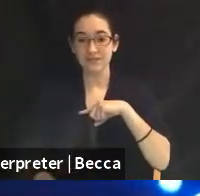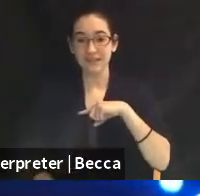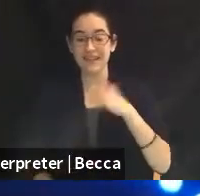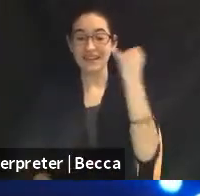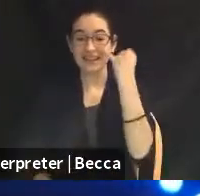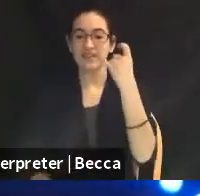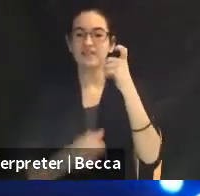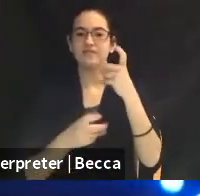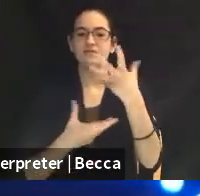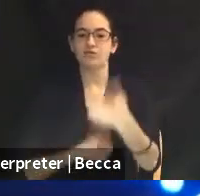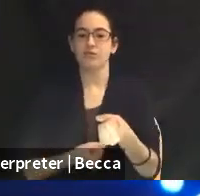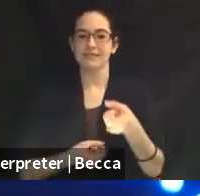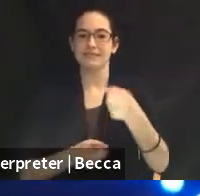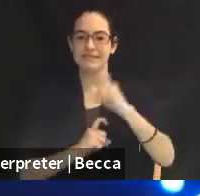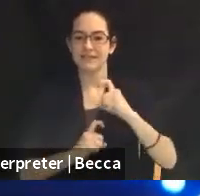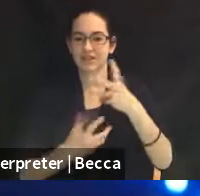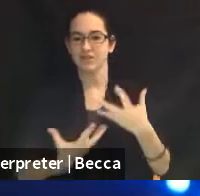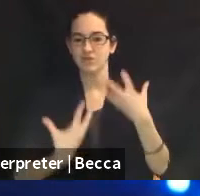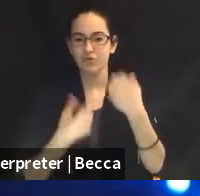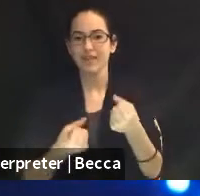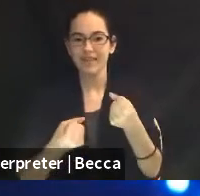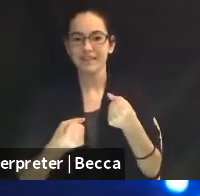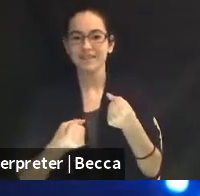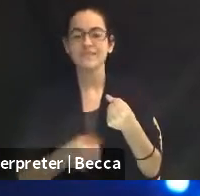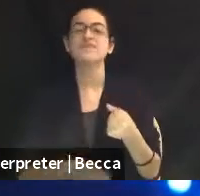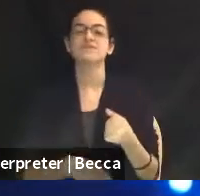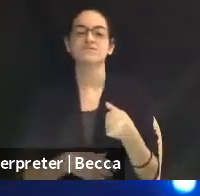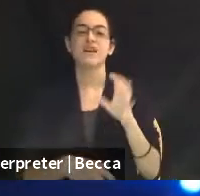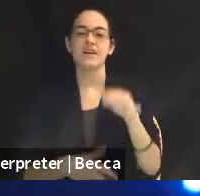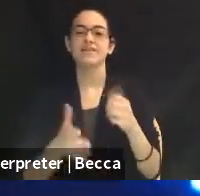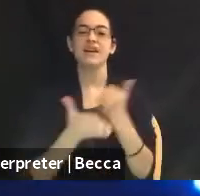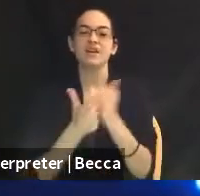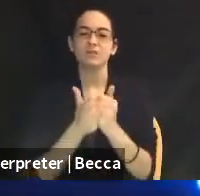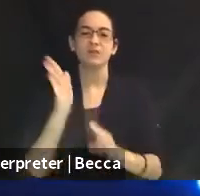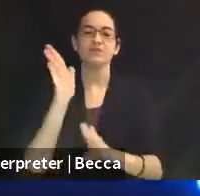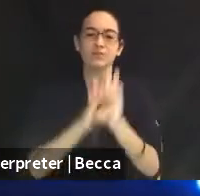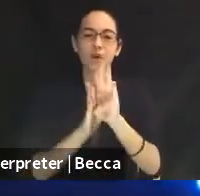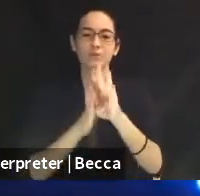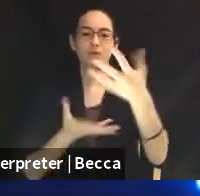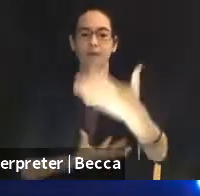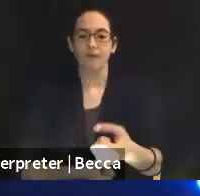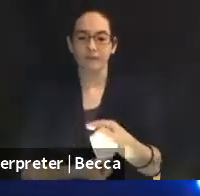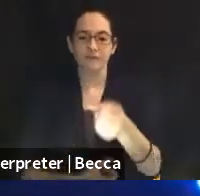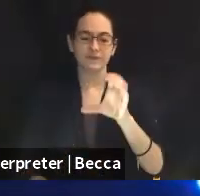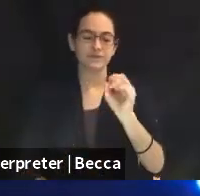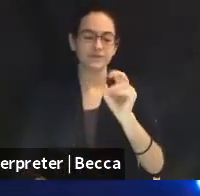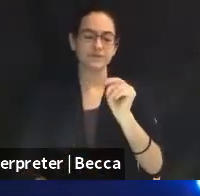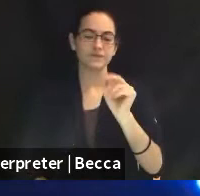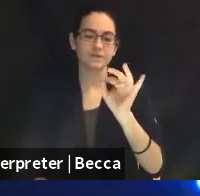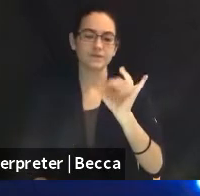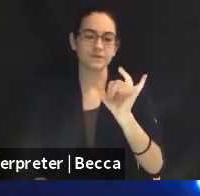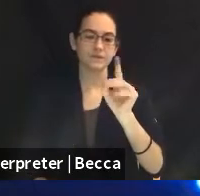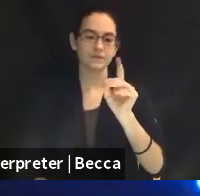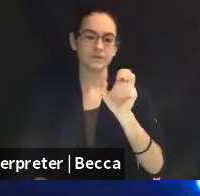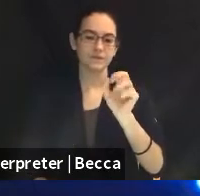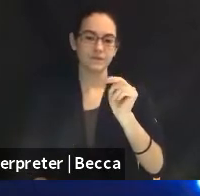strength, and at least number three, trust helps us grow confidence. Trust helps us grow confidence. That's what scripture